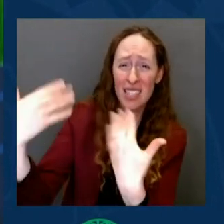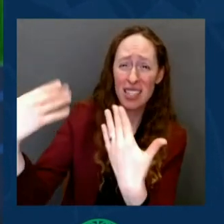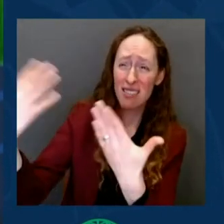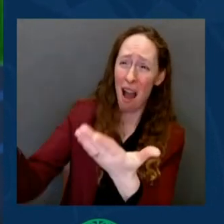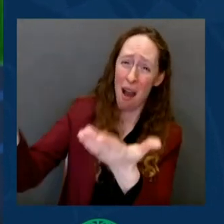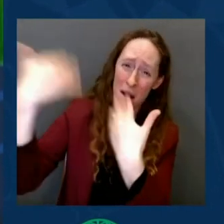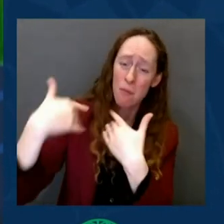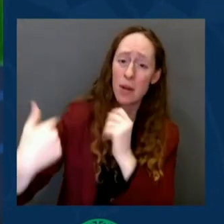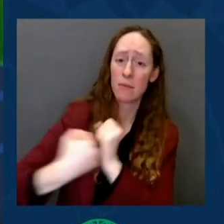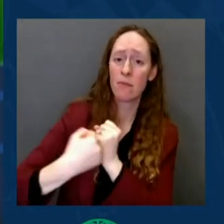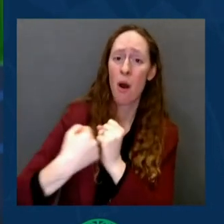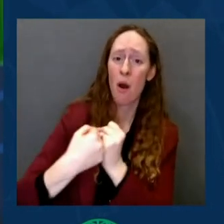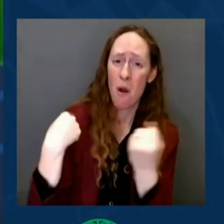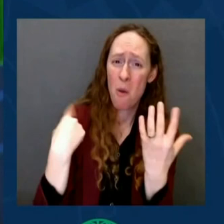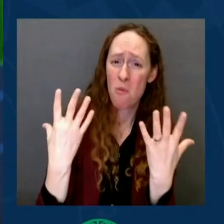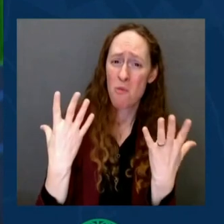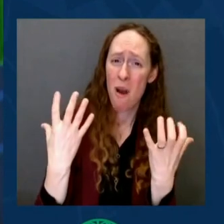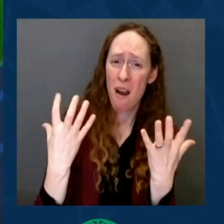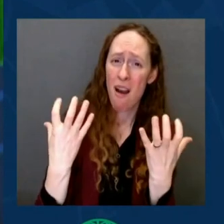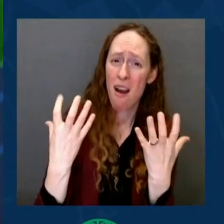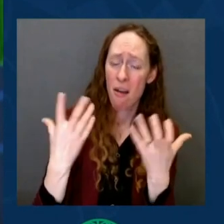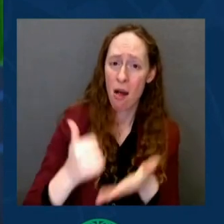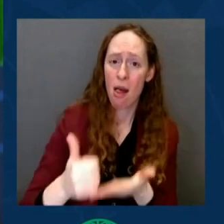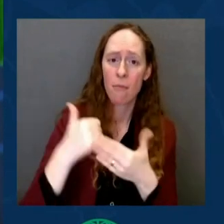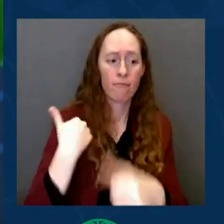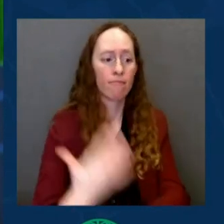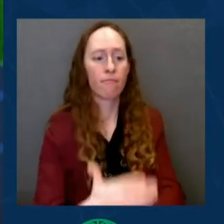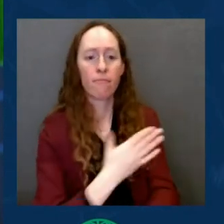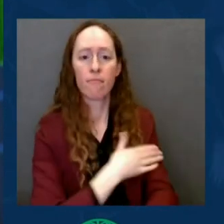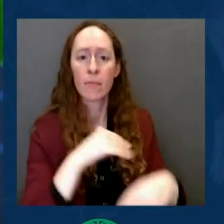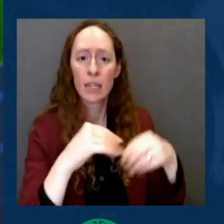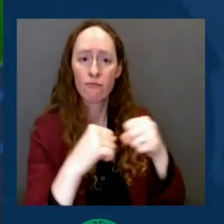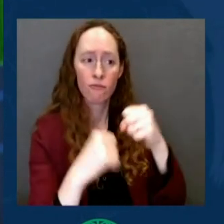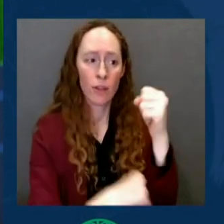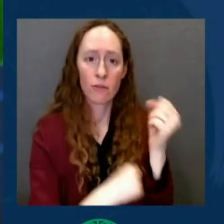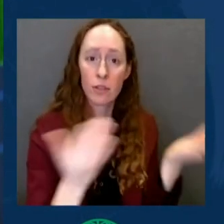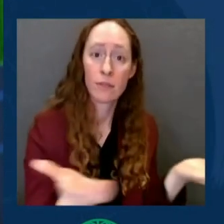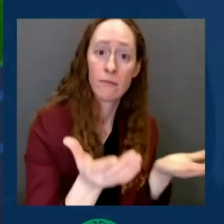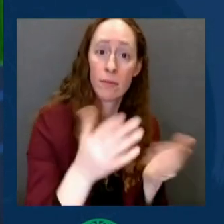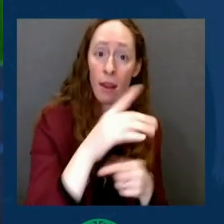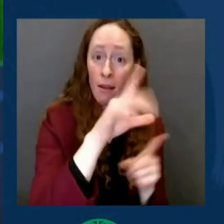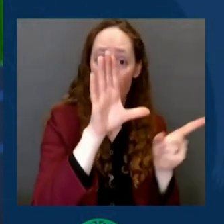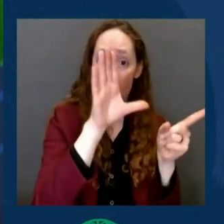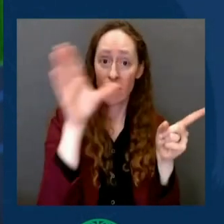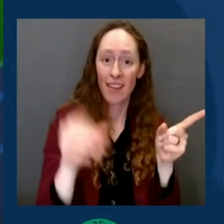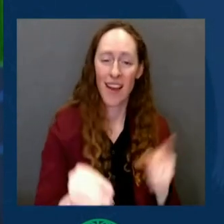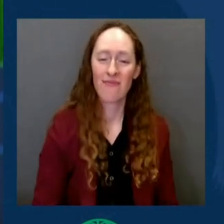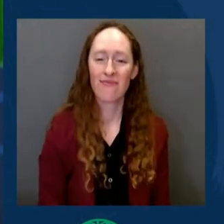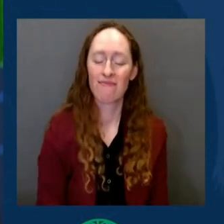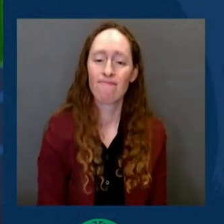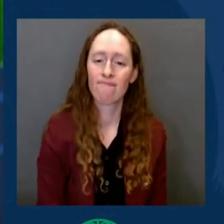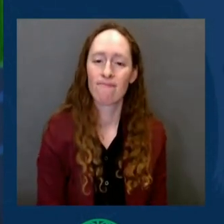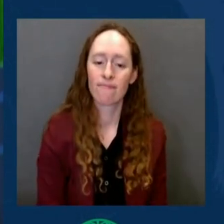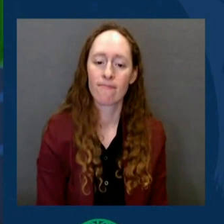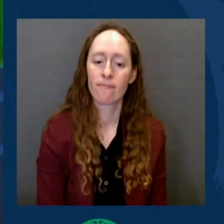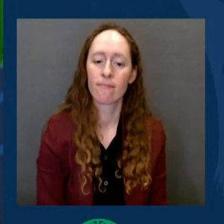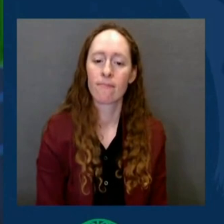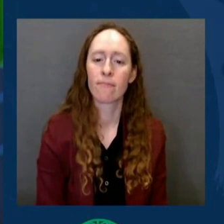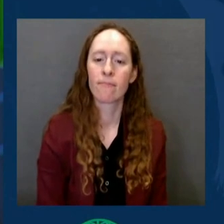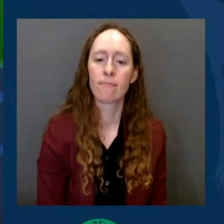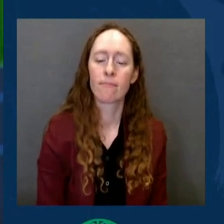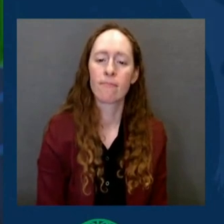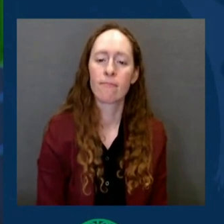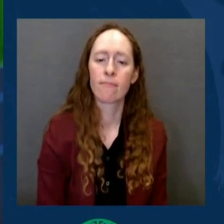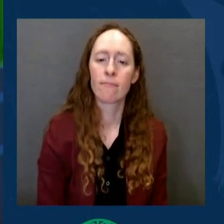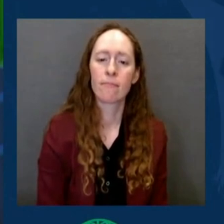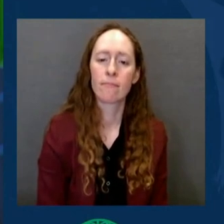Obviously, it's not about just about mobilizing the public sector, although it does need to be involved.